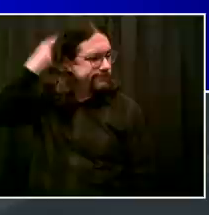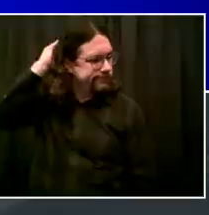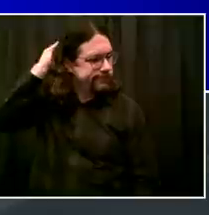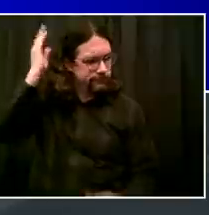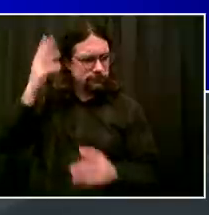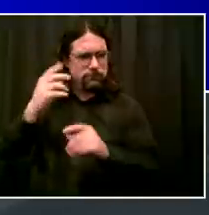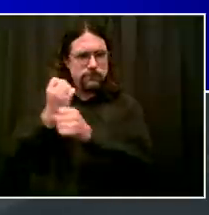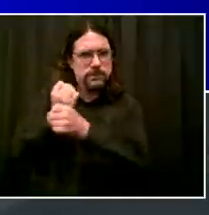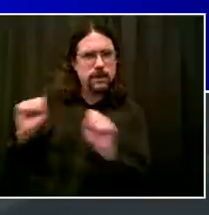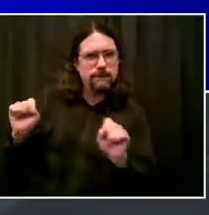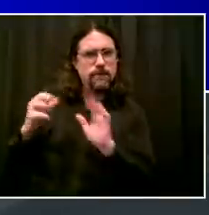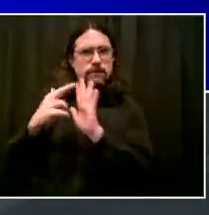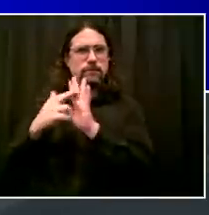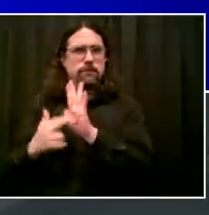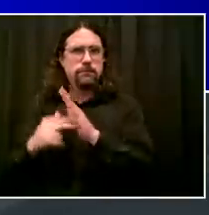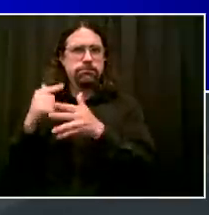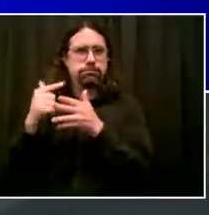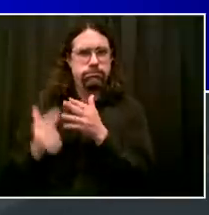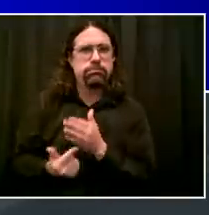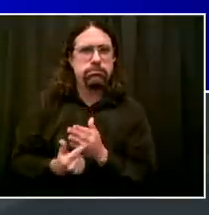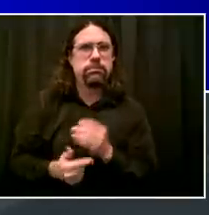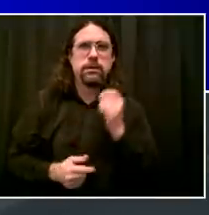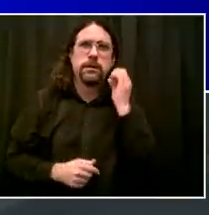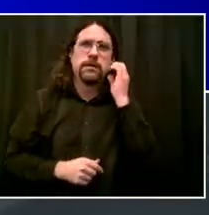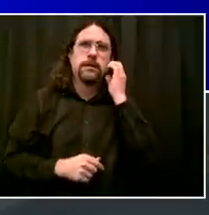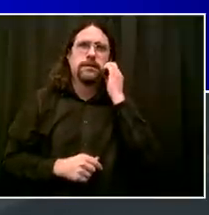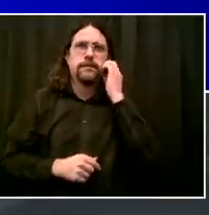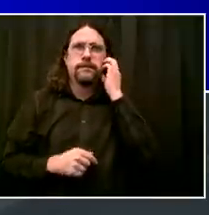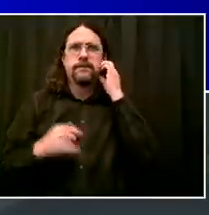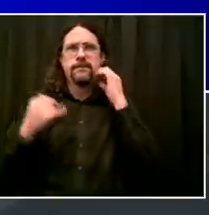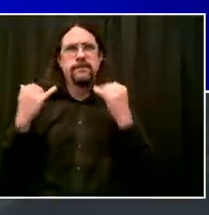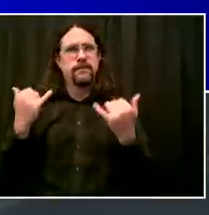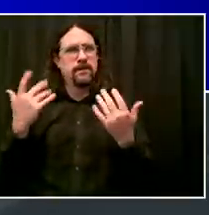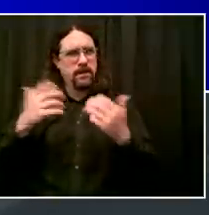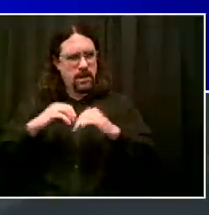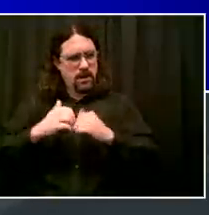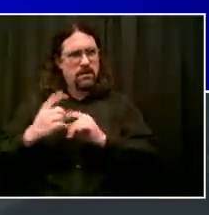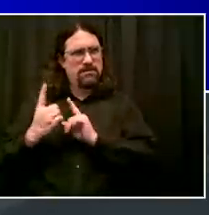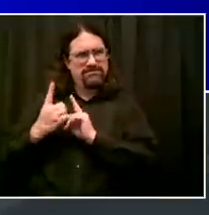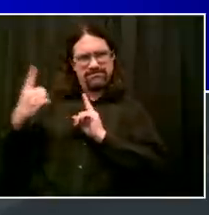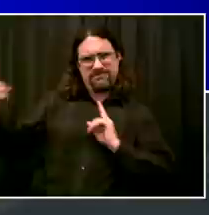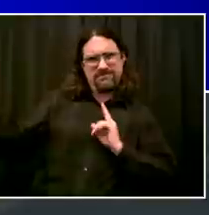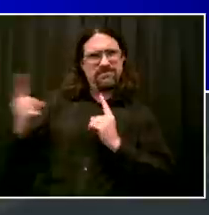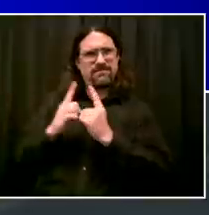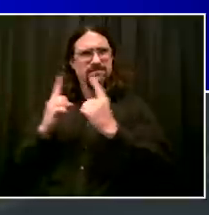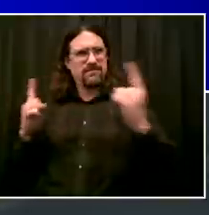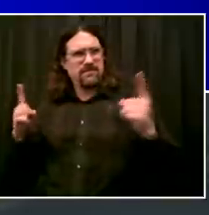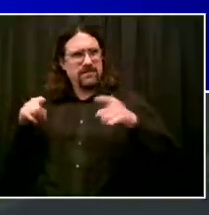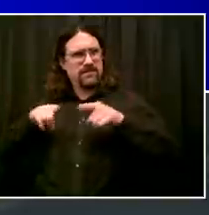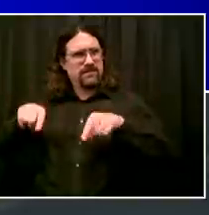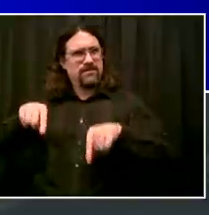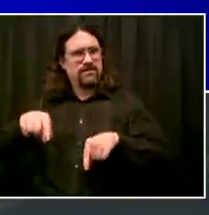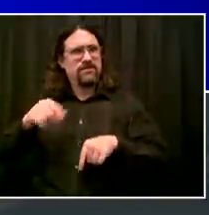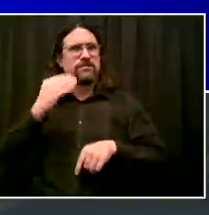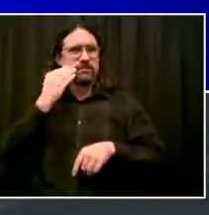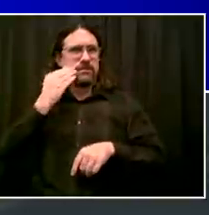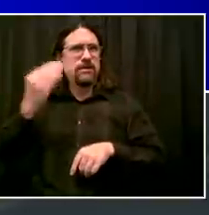about the beaches. They are closed for swimming. There will not be lifeguards. People are not supposed to go to the beach to